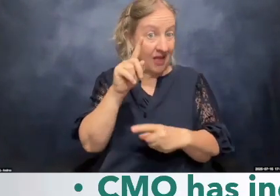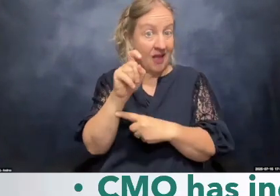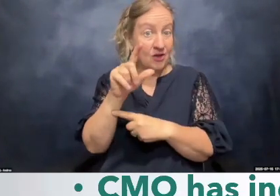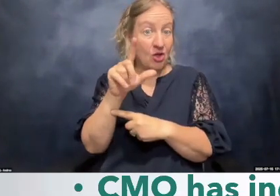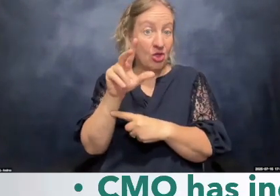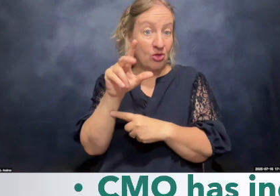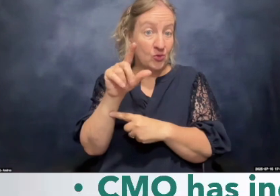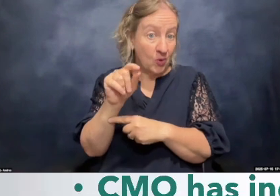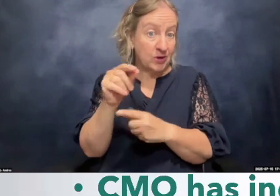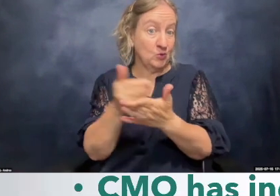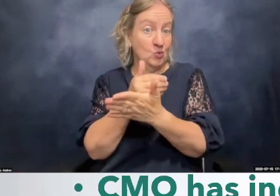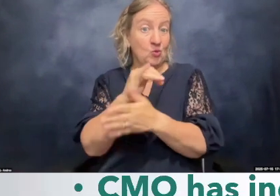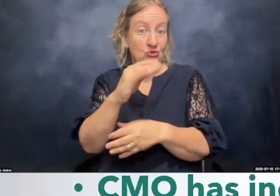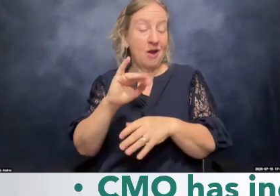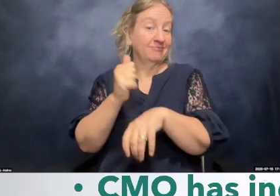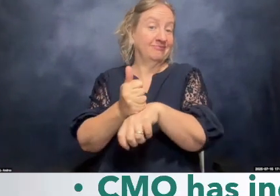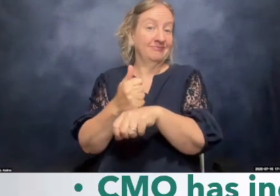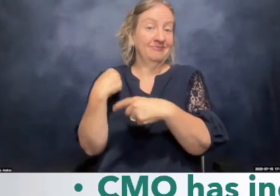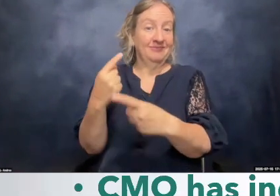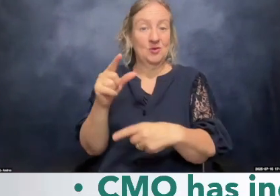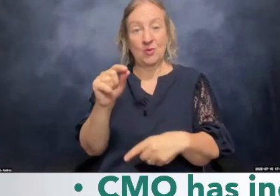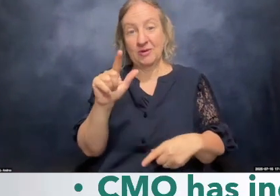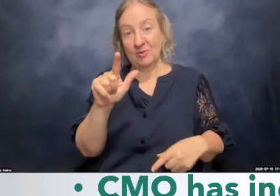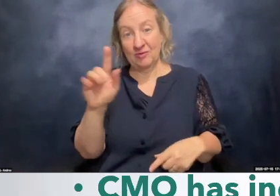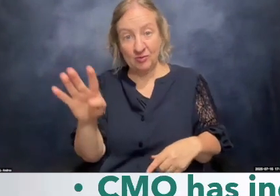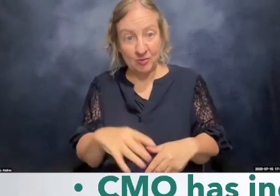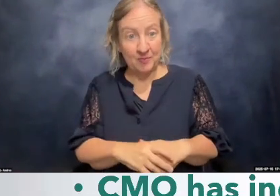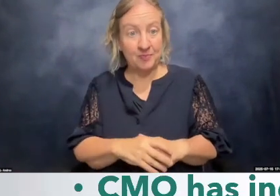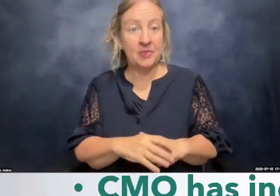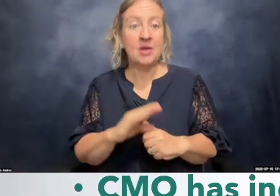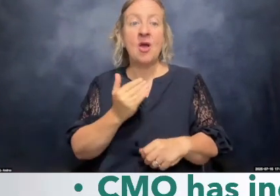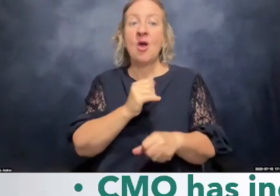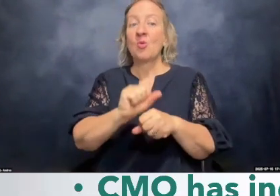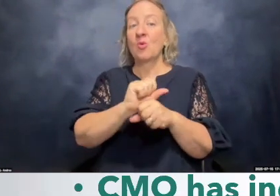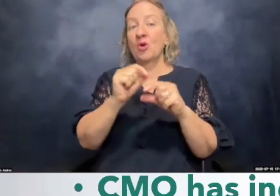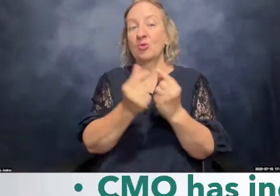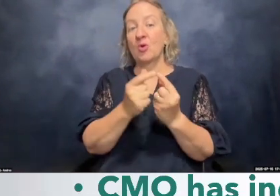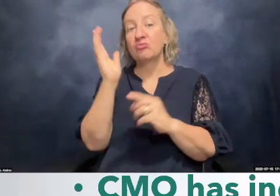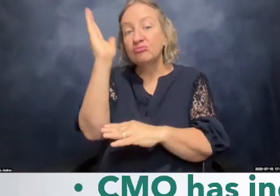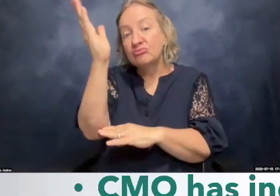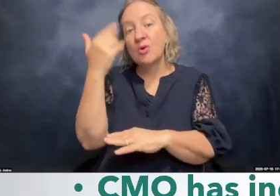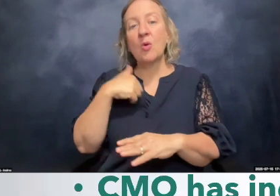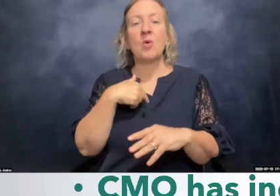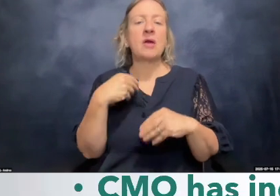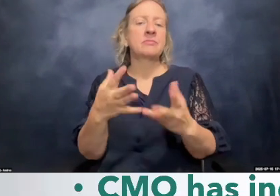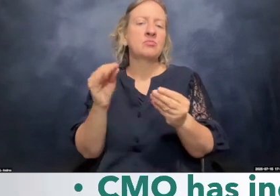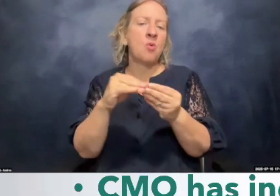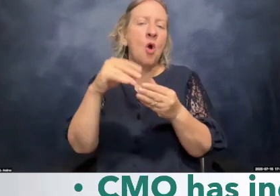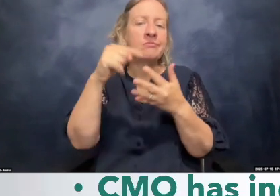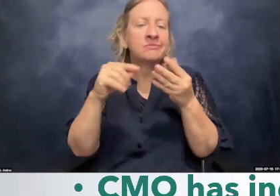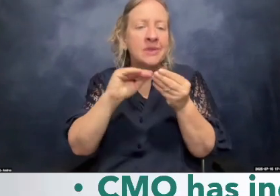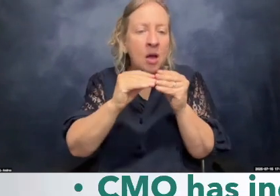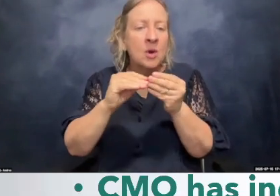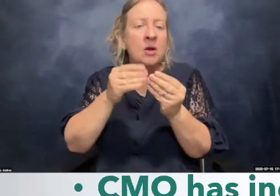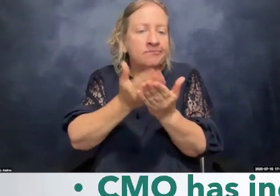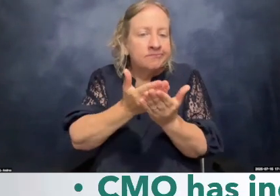2024. In our workgroup presentation, we provided more details on data metrics and challenges and lessons learned,